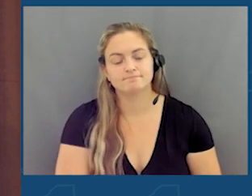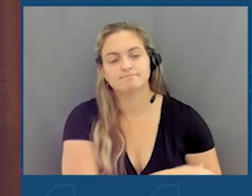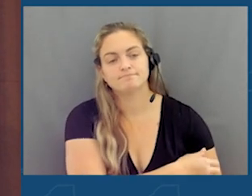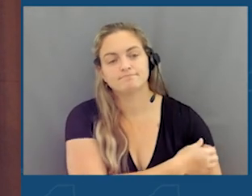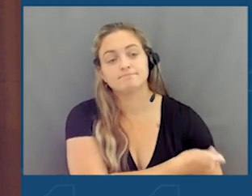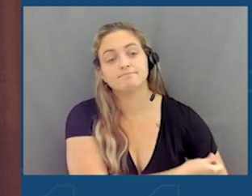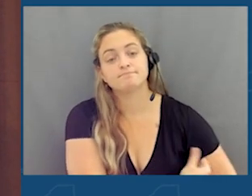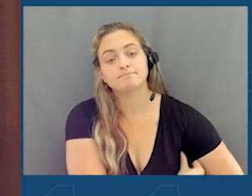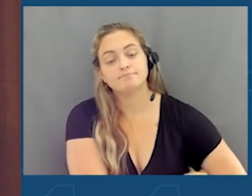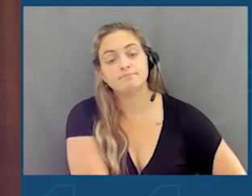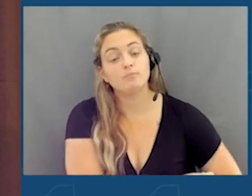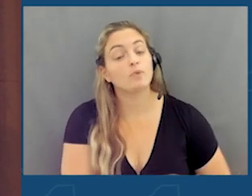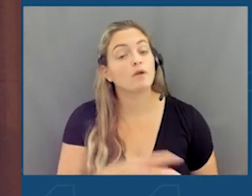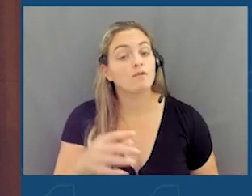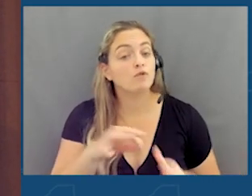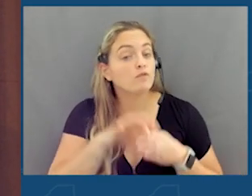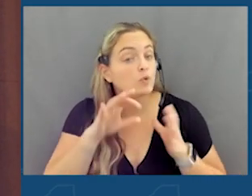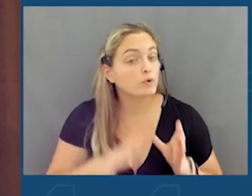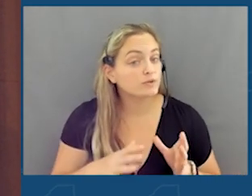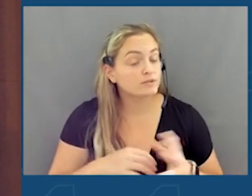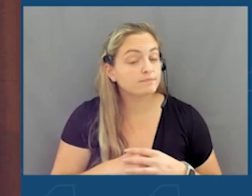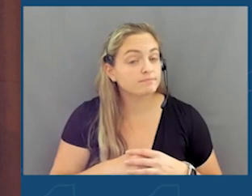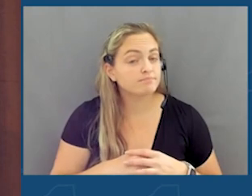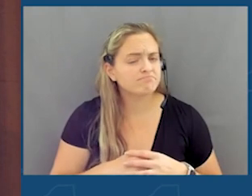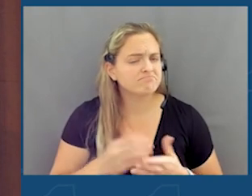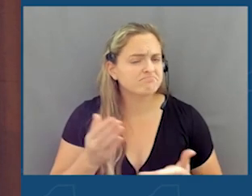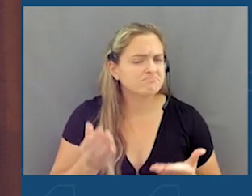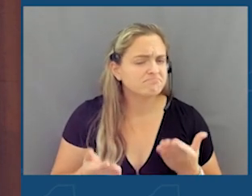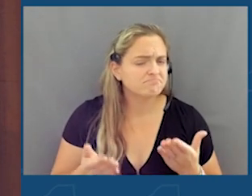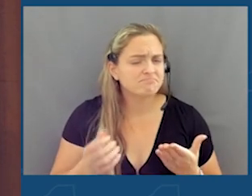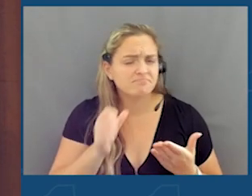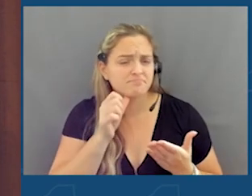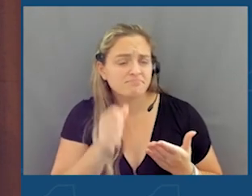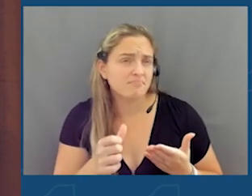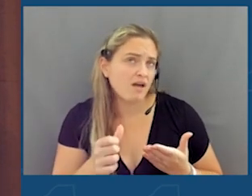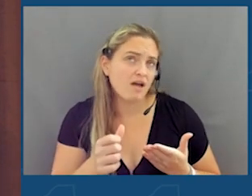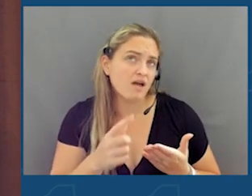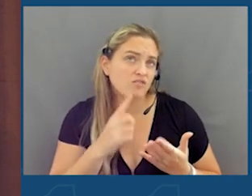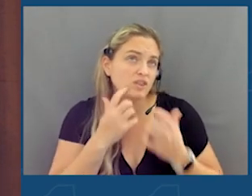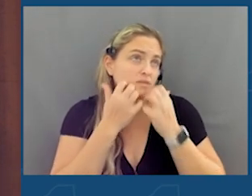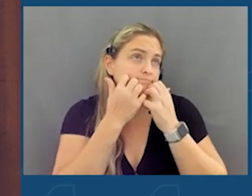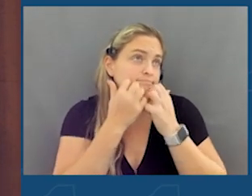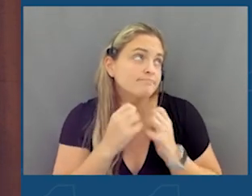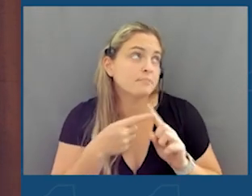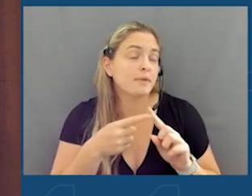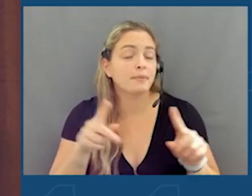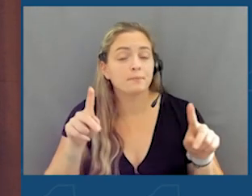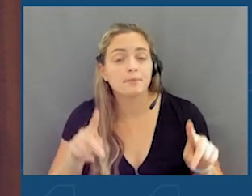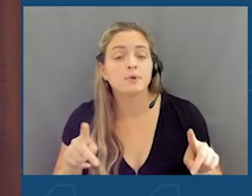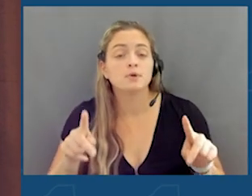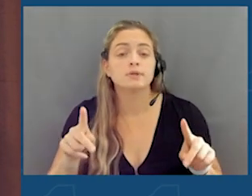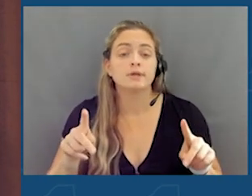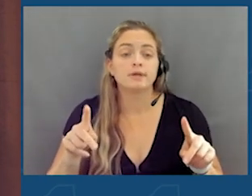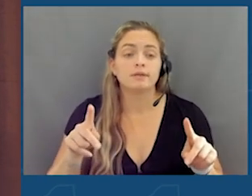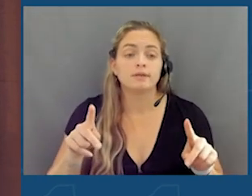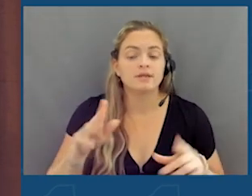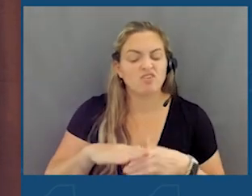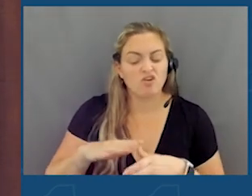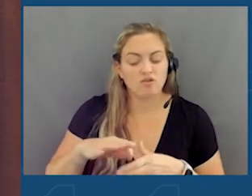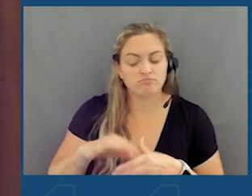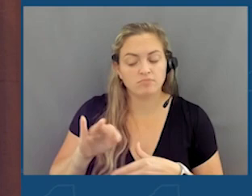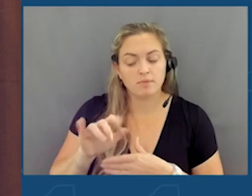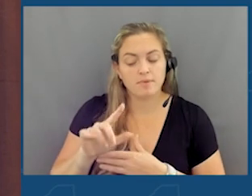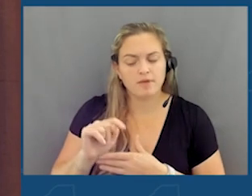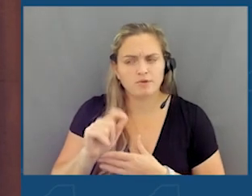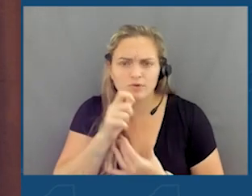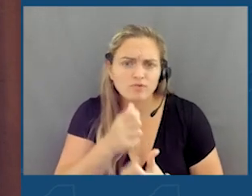And to the voters, you may not care exactly about the person on the ballot necessarily. You don't have to love all of